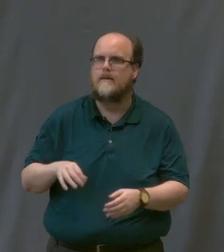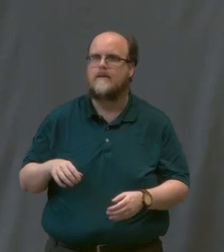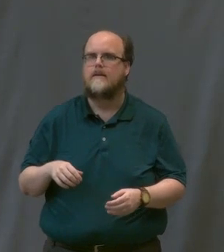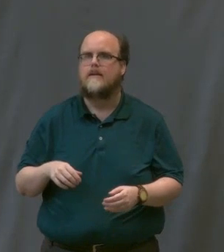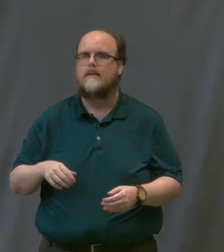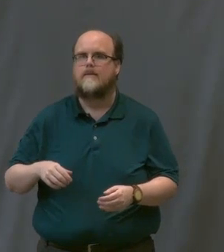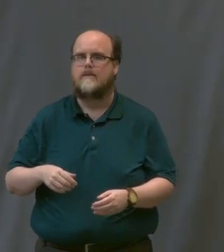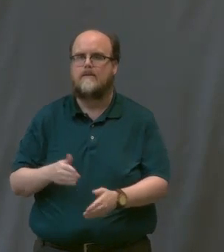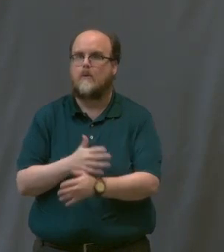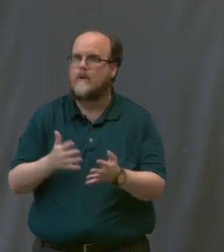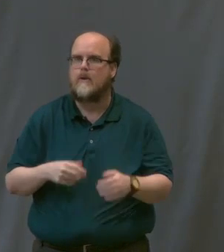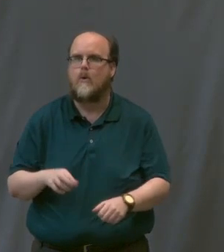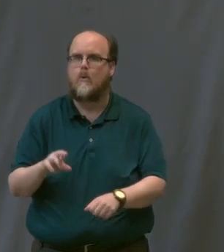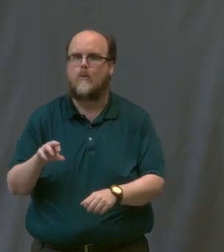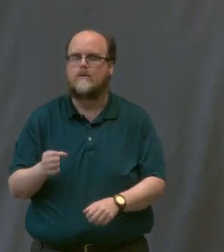of Ages.